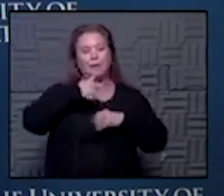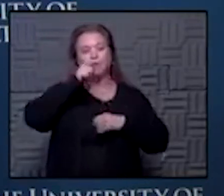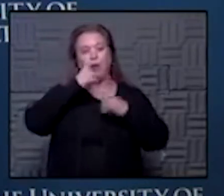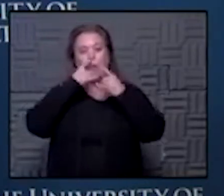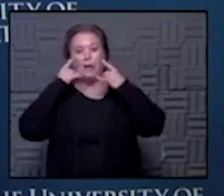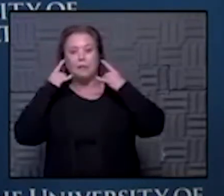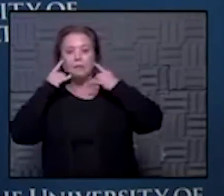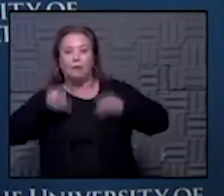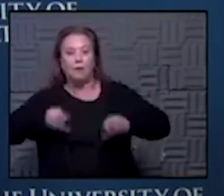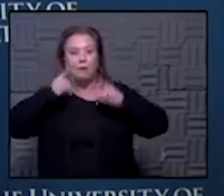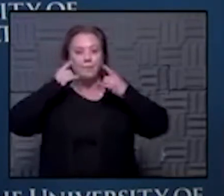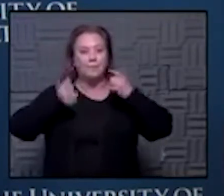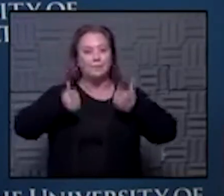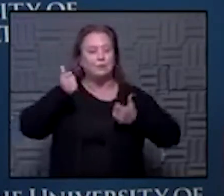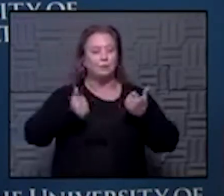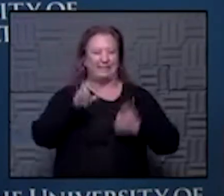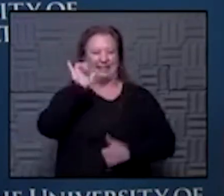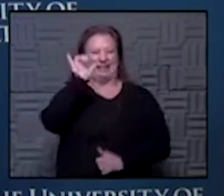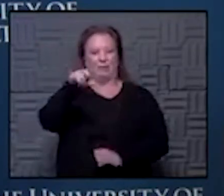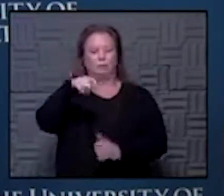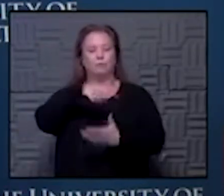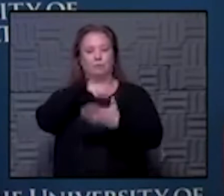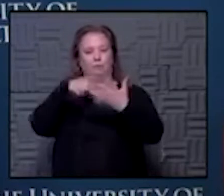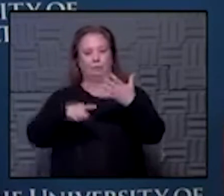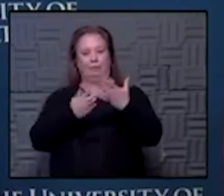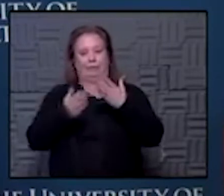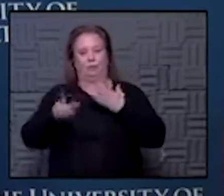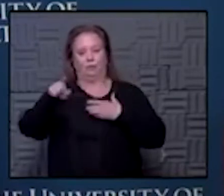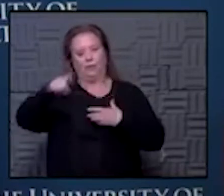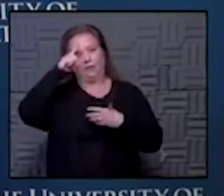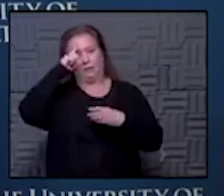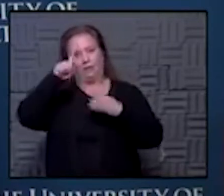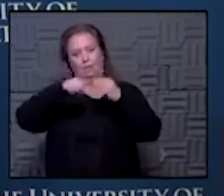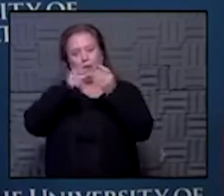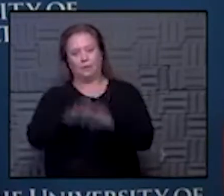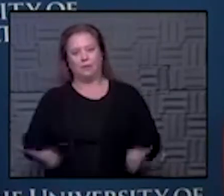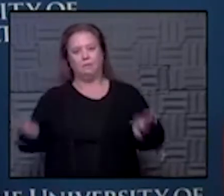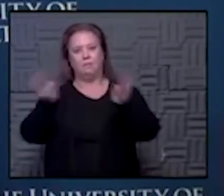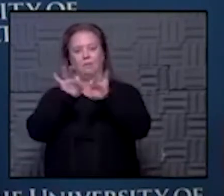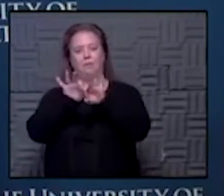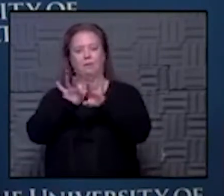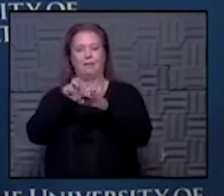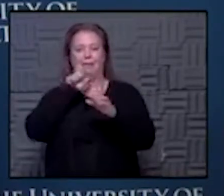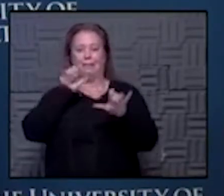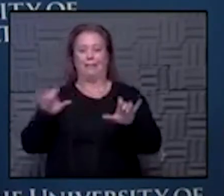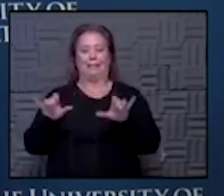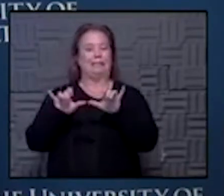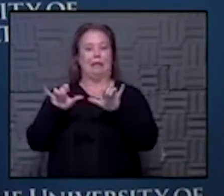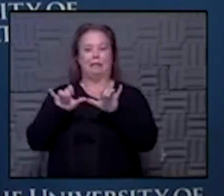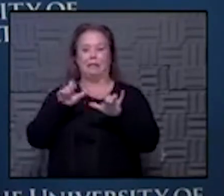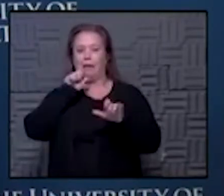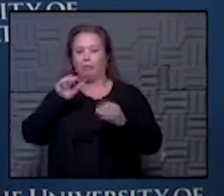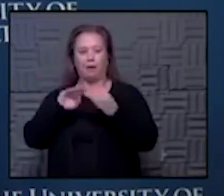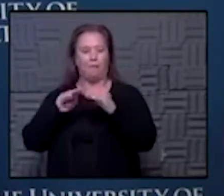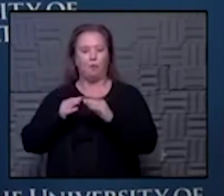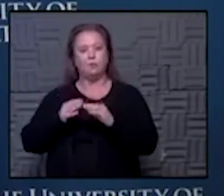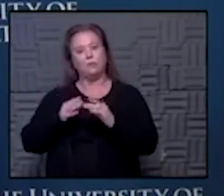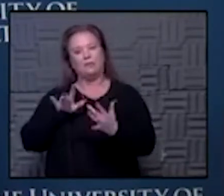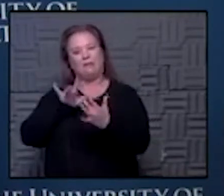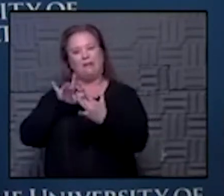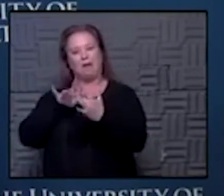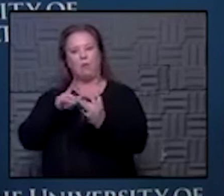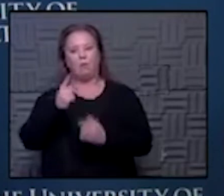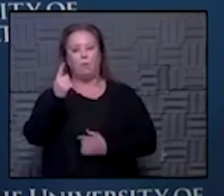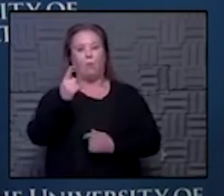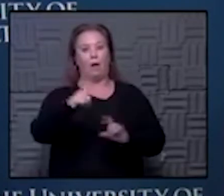masks off? Those are the things that I think are probably more important than the actual size of the group, because just coming into contact with